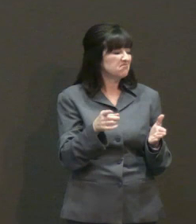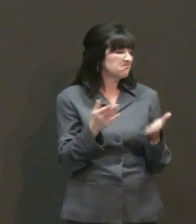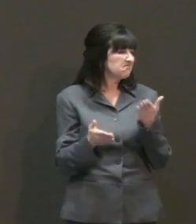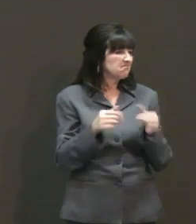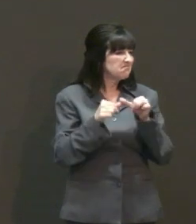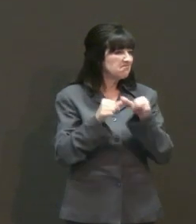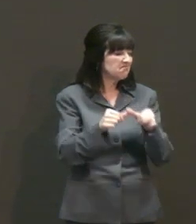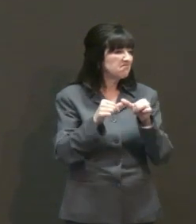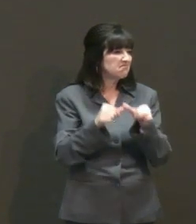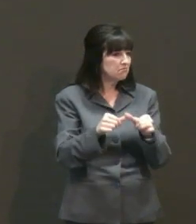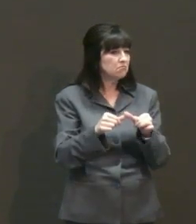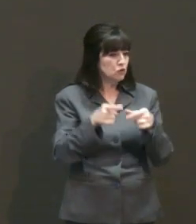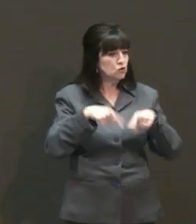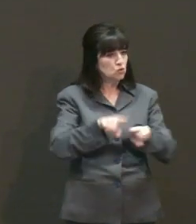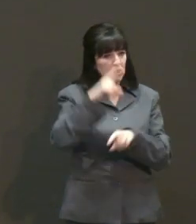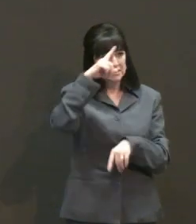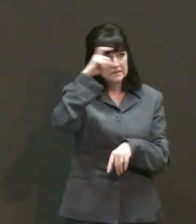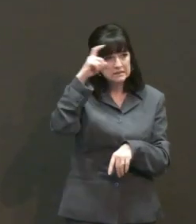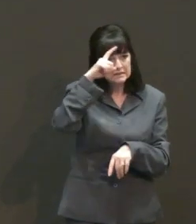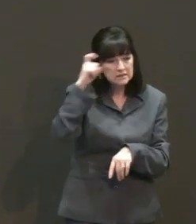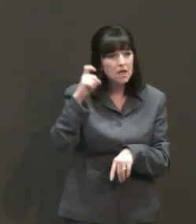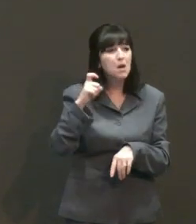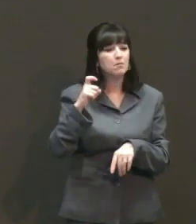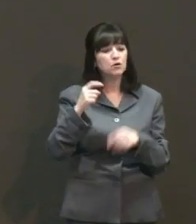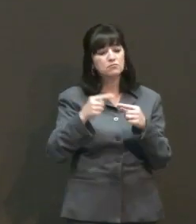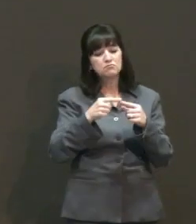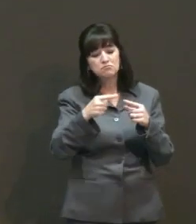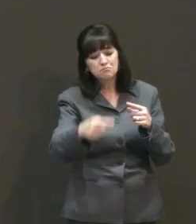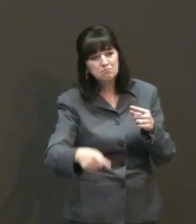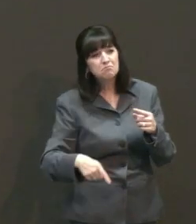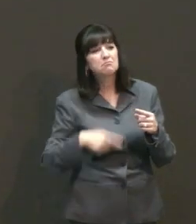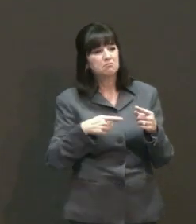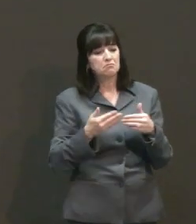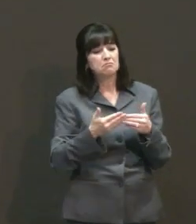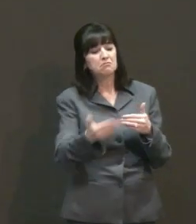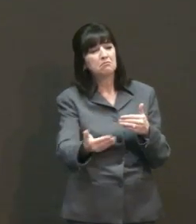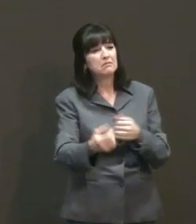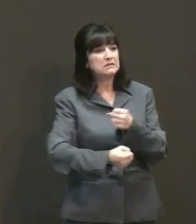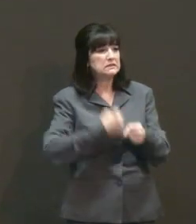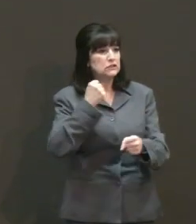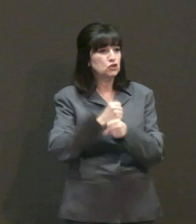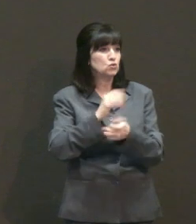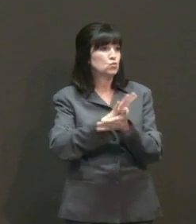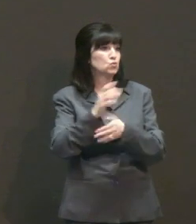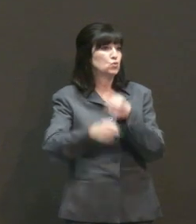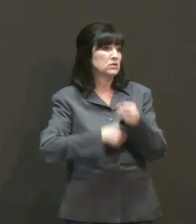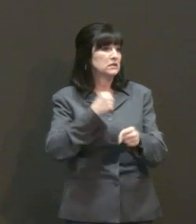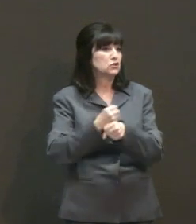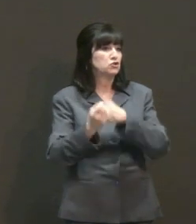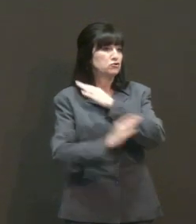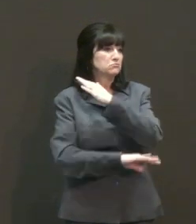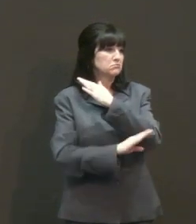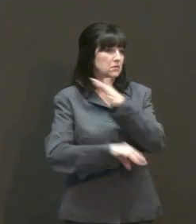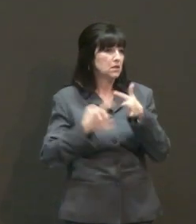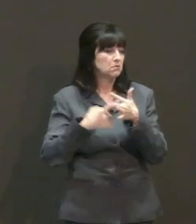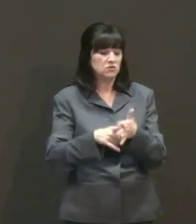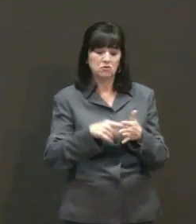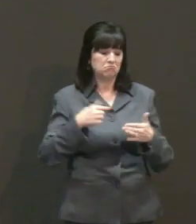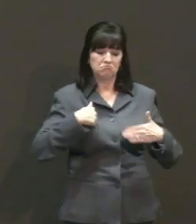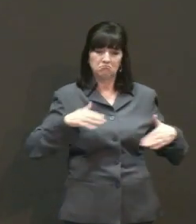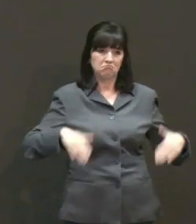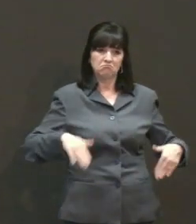next year. So lots of questions that need to be answered there, but we're not prepared to say yet that school will be closed for the rest of the